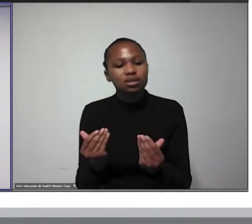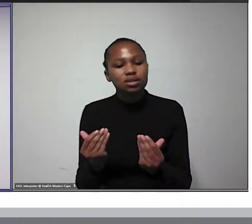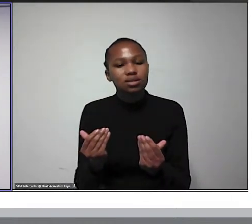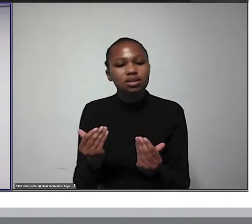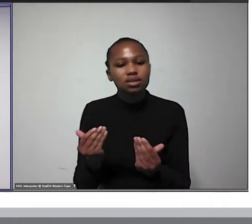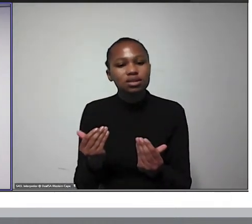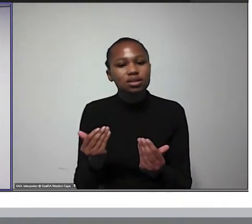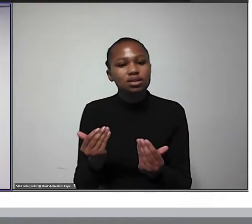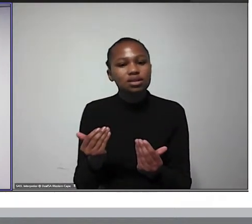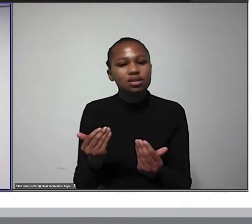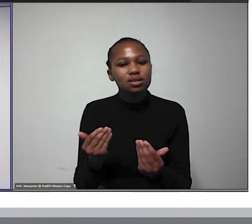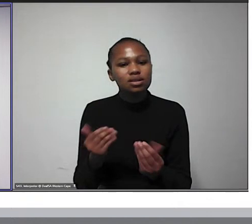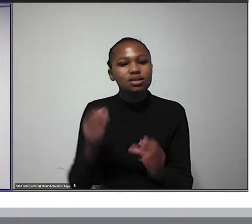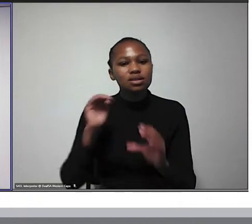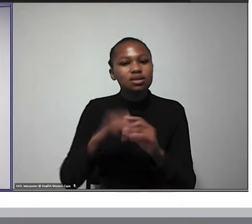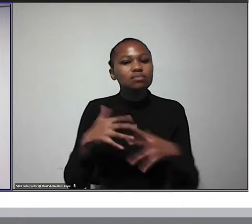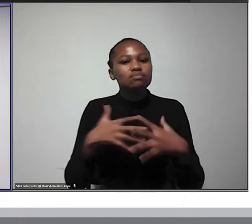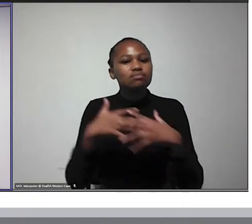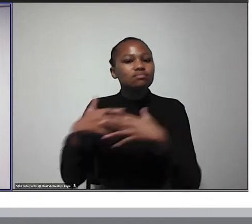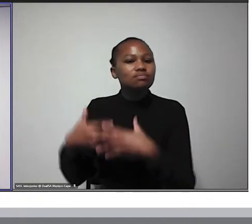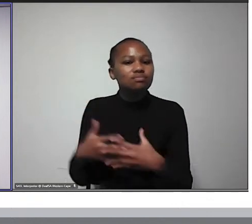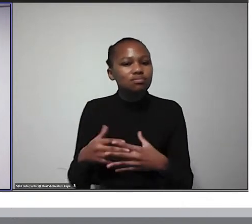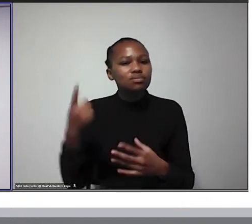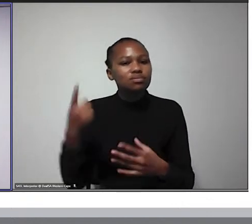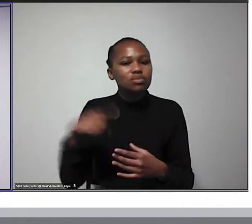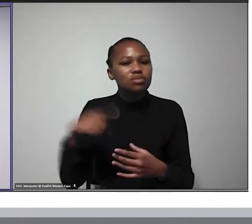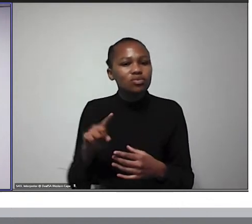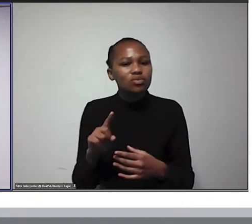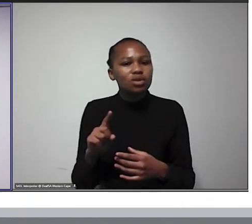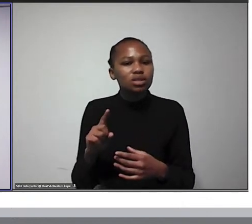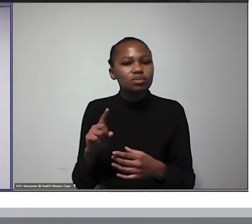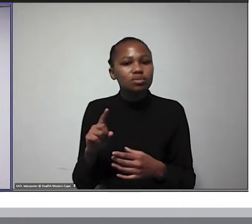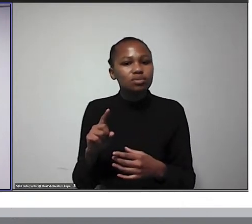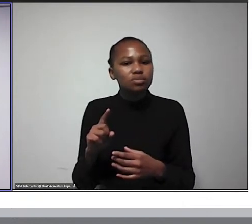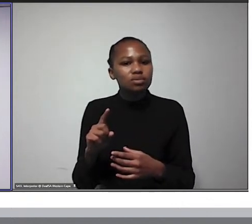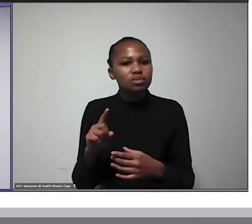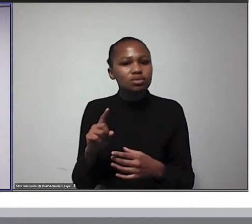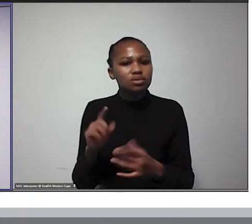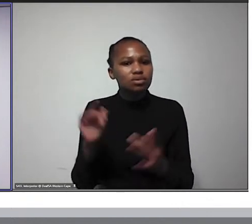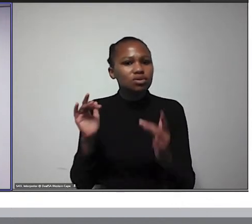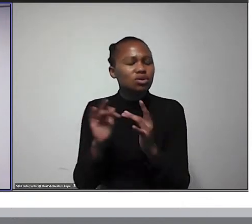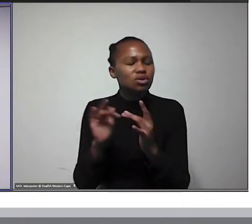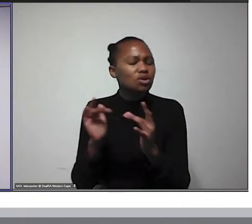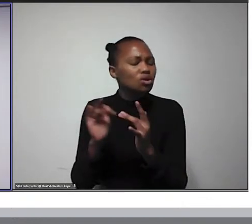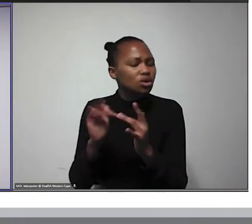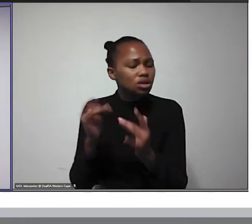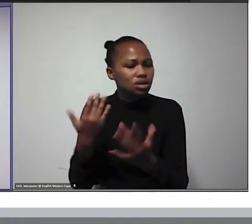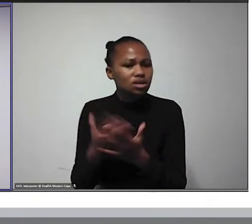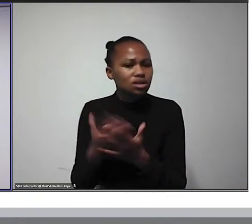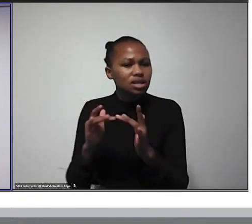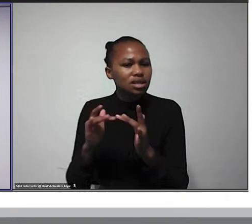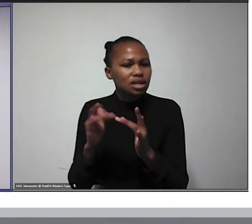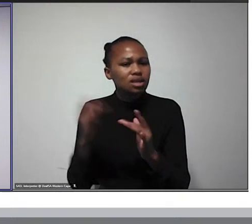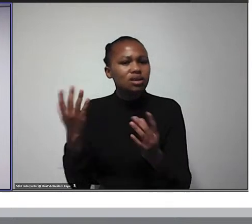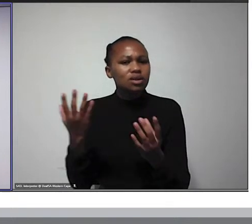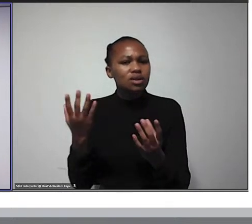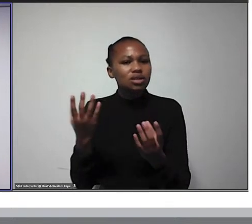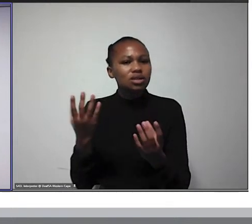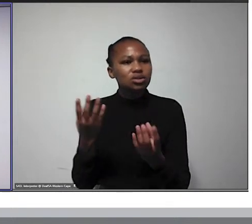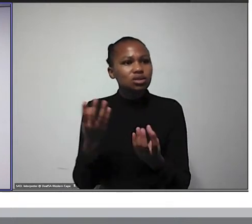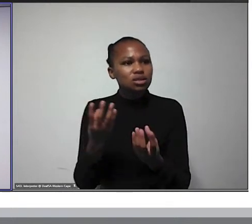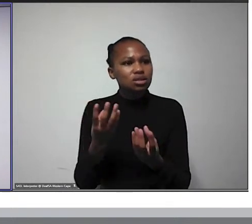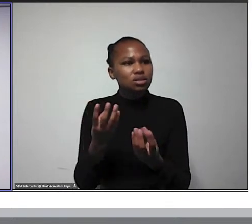moment, the EU is also a big market for citrus, for instance, but there are phyto and sanitary phyto issues there.